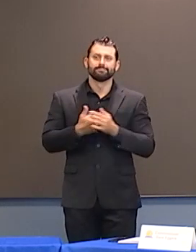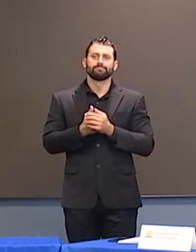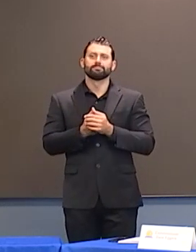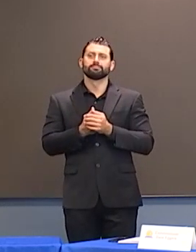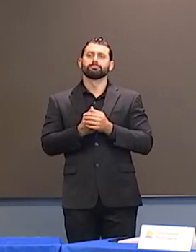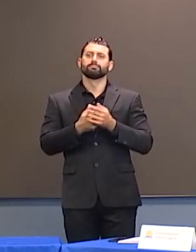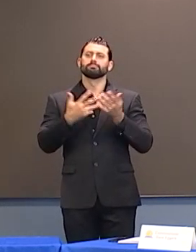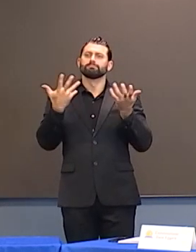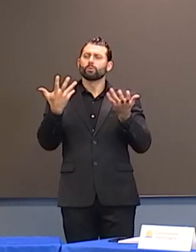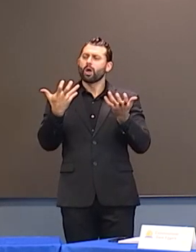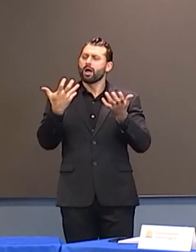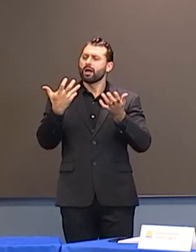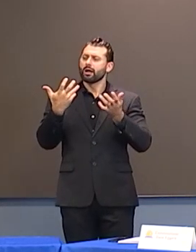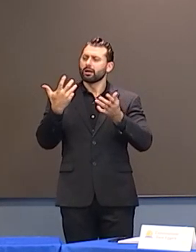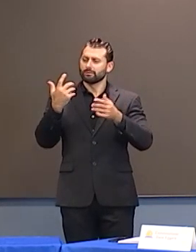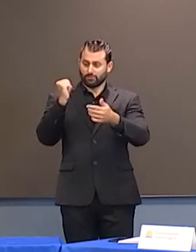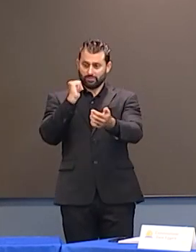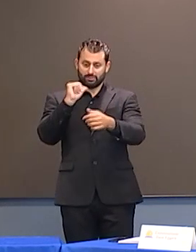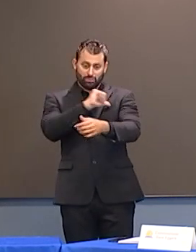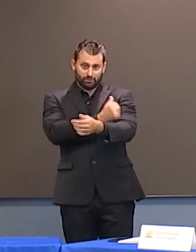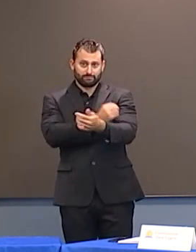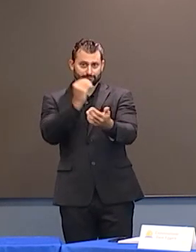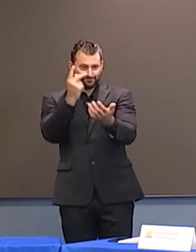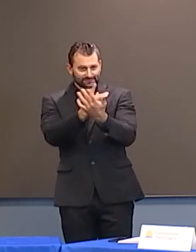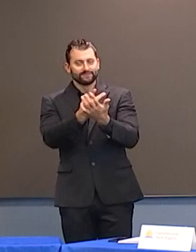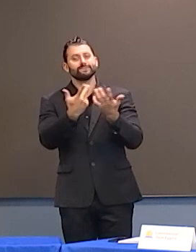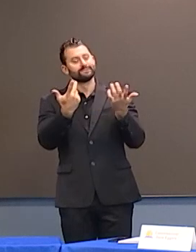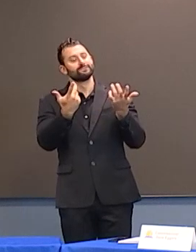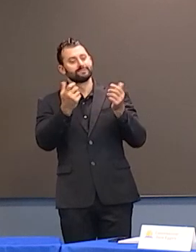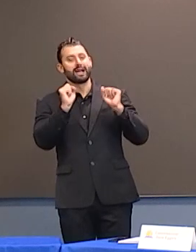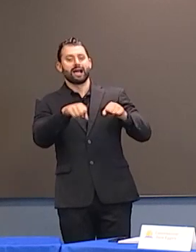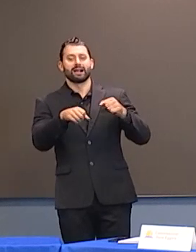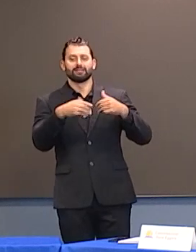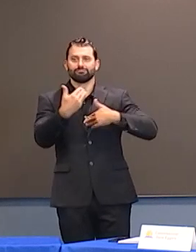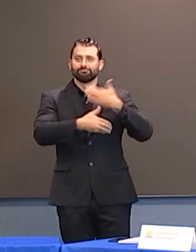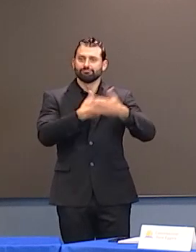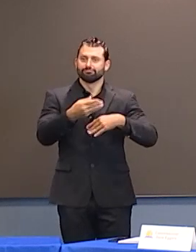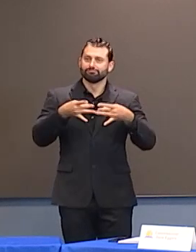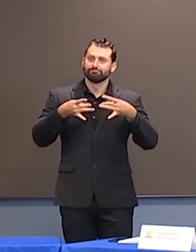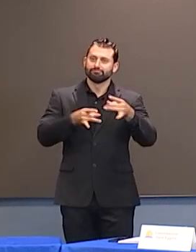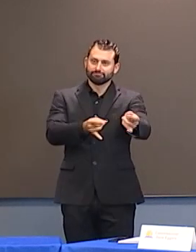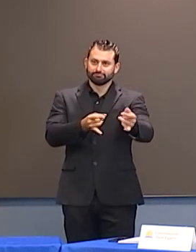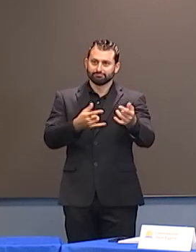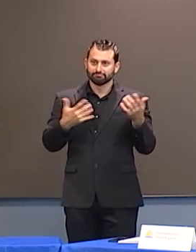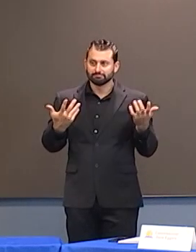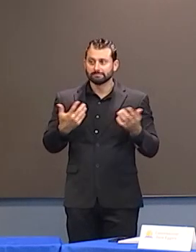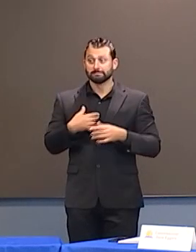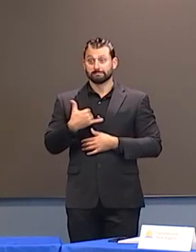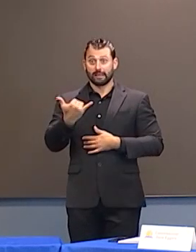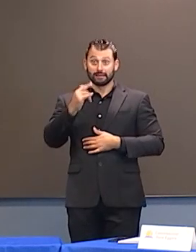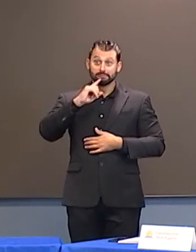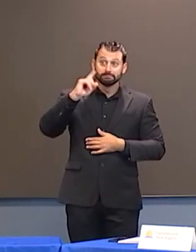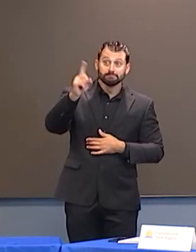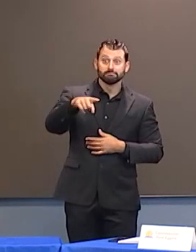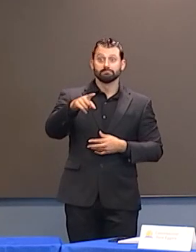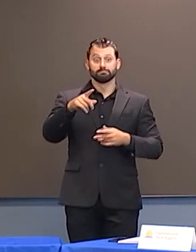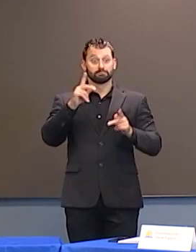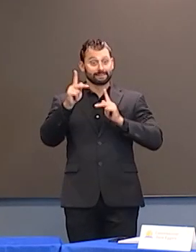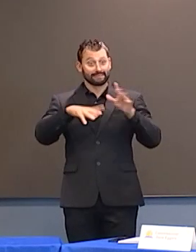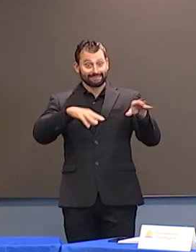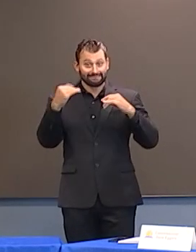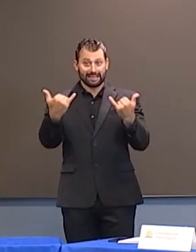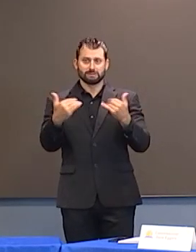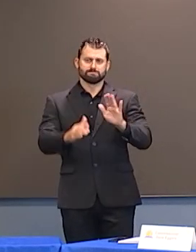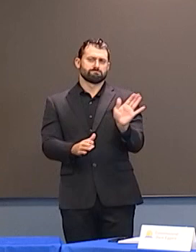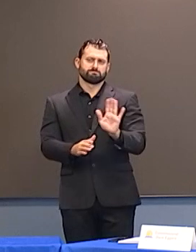then we're able to do that. At this time, we are not asking people to evacuate. We are not, um, and, and acting to close schools.